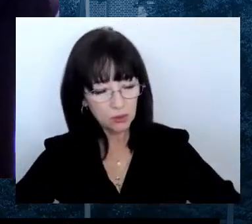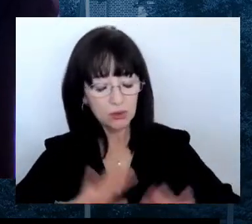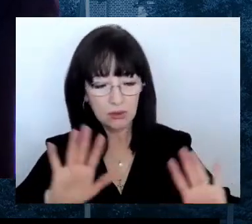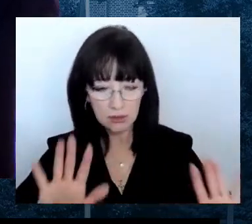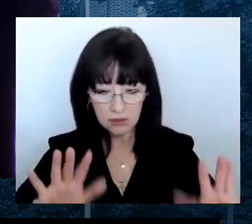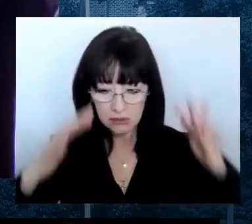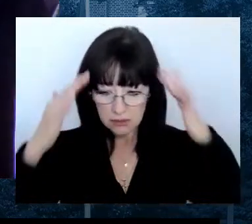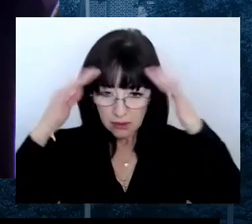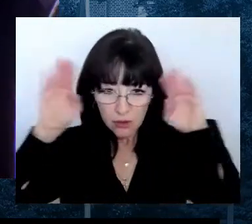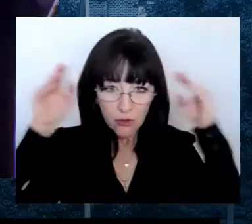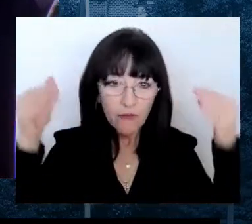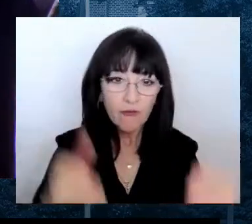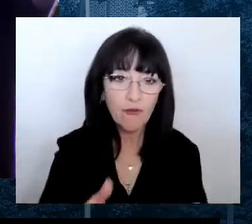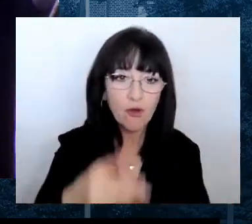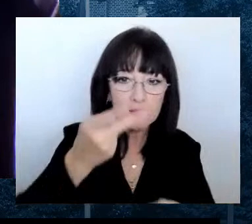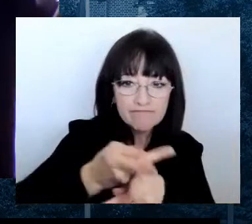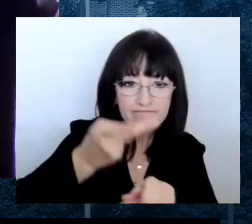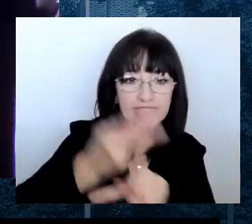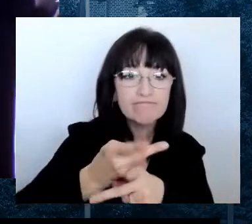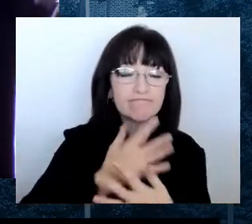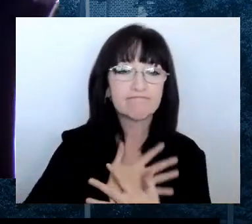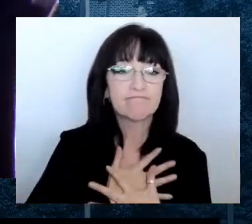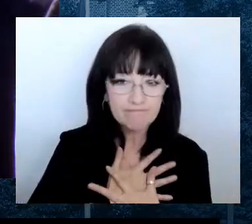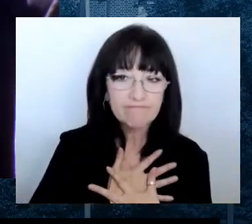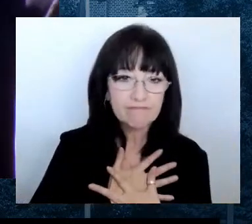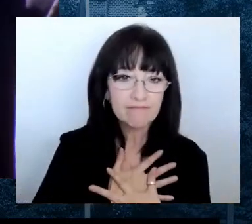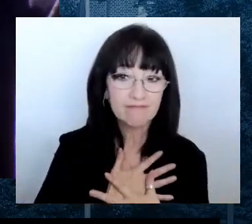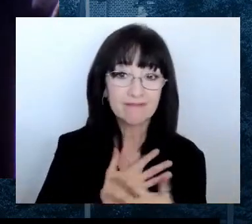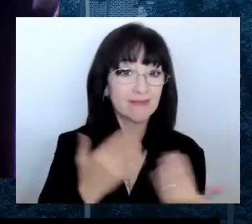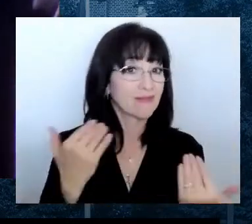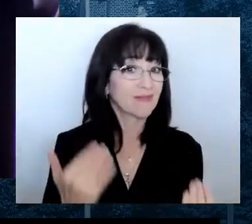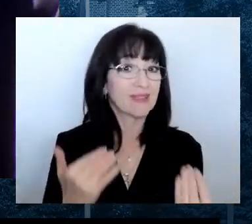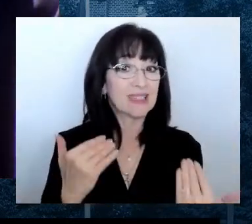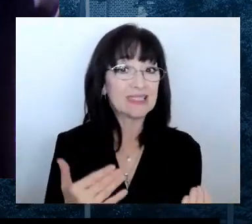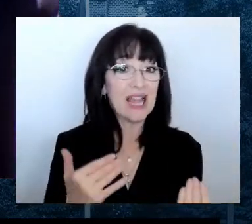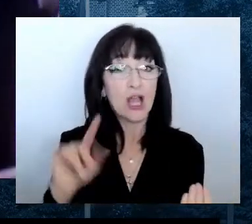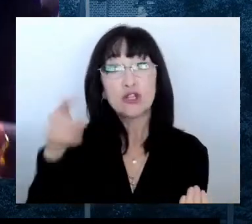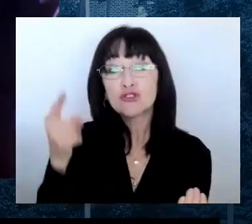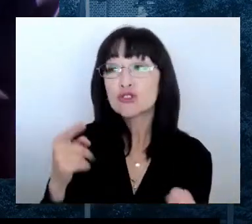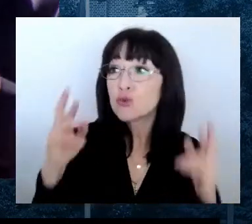luck. Here in Delaware, it will be the law of the land.